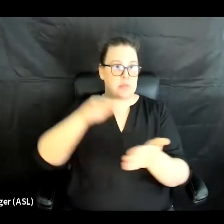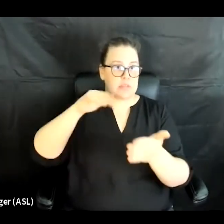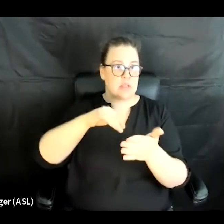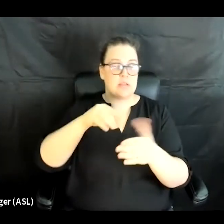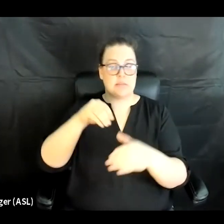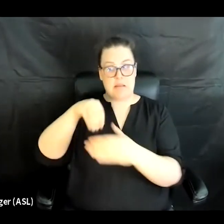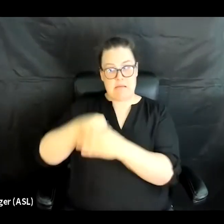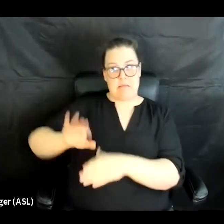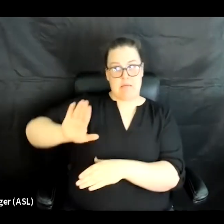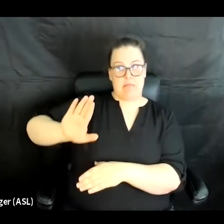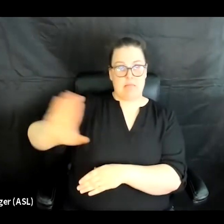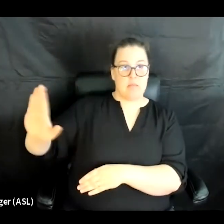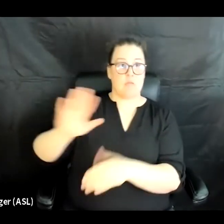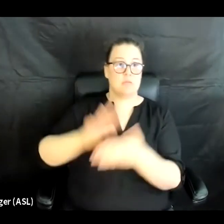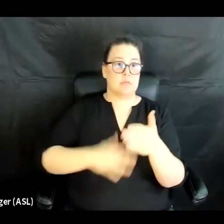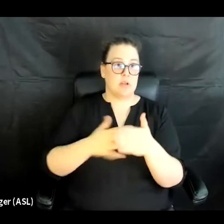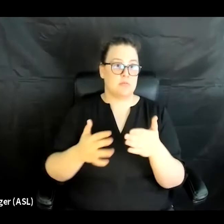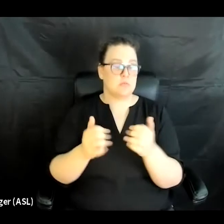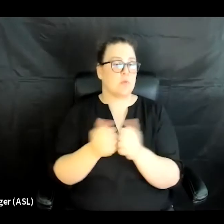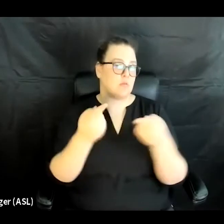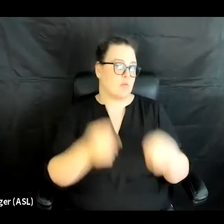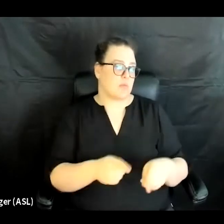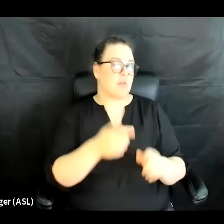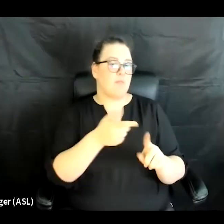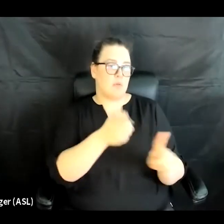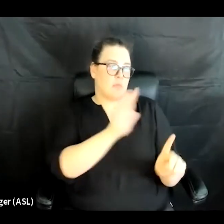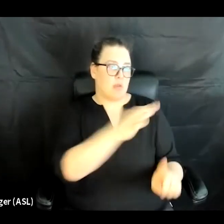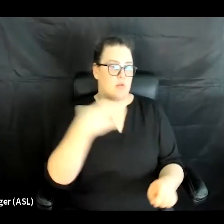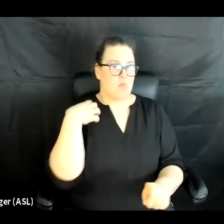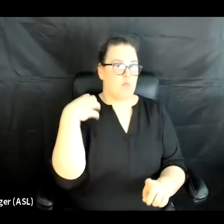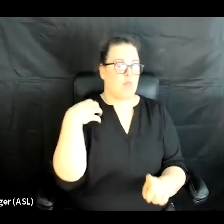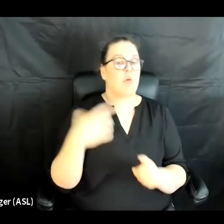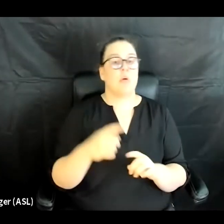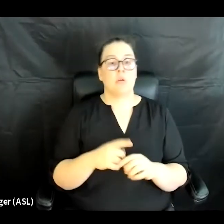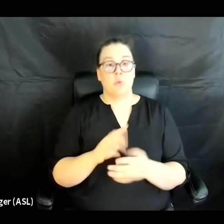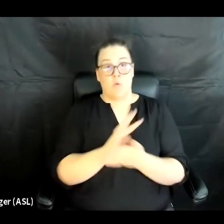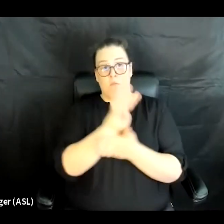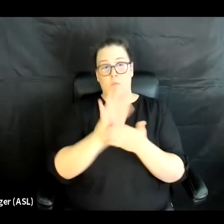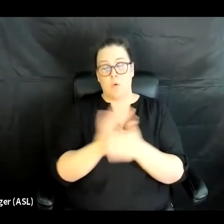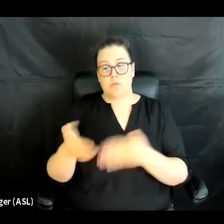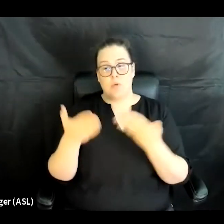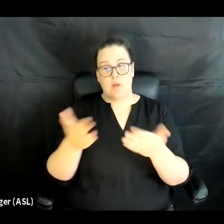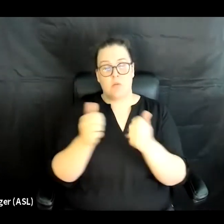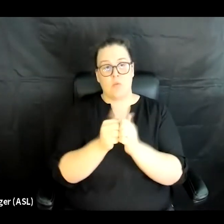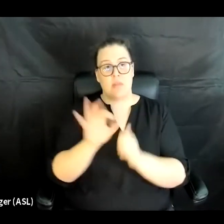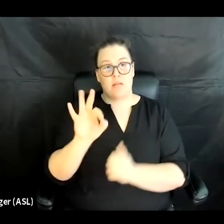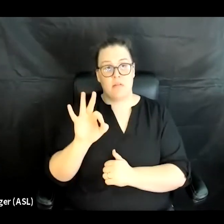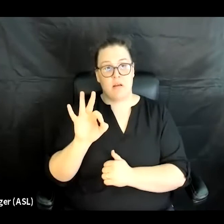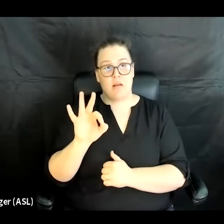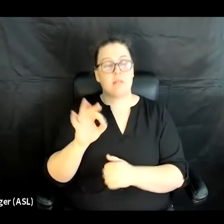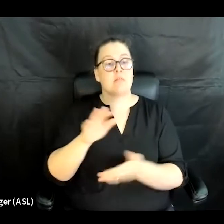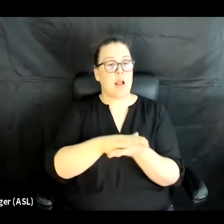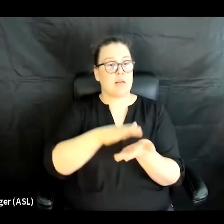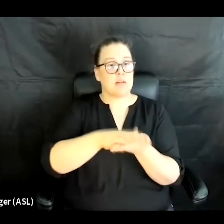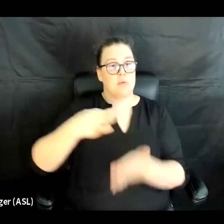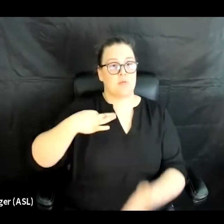schedules with agreement from their employers. And so for those 4 hours, we provide them with 9 academic credits in